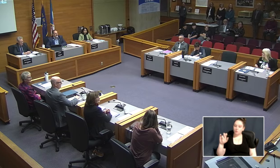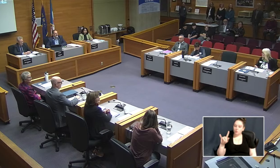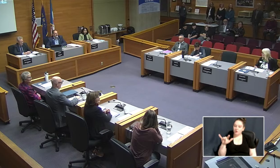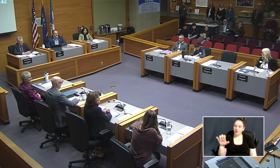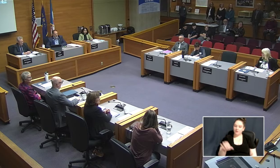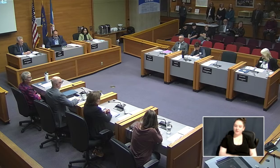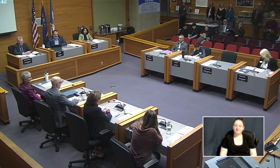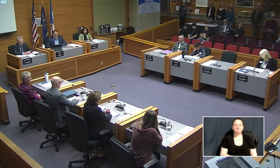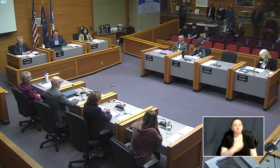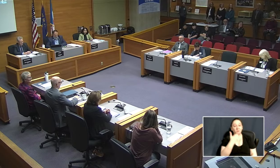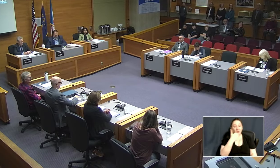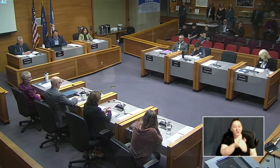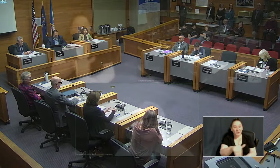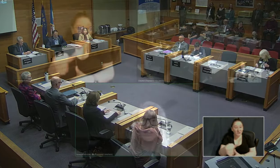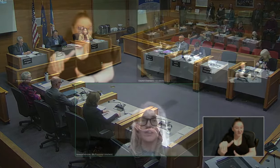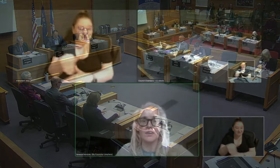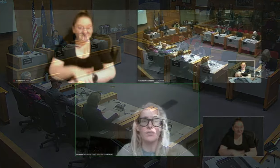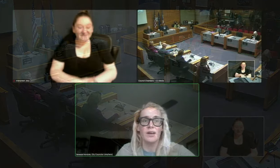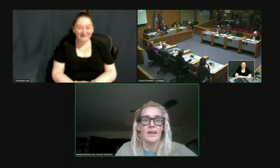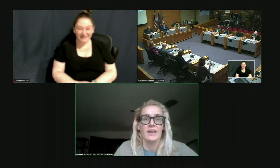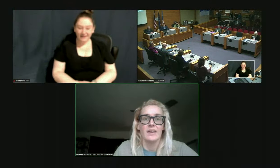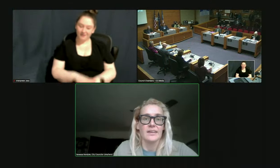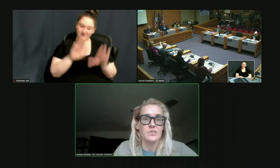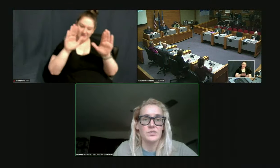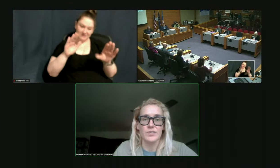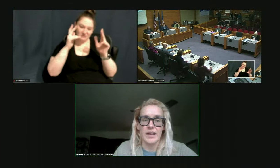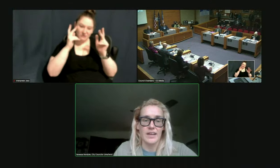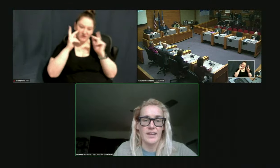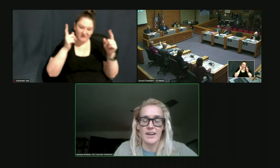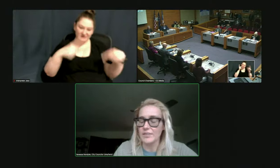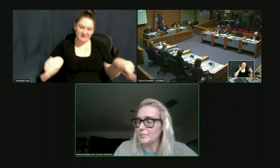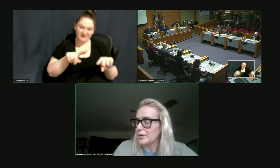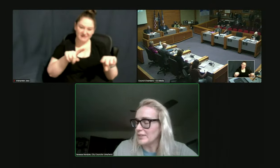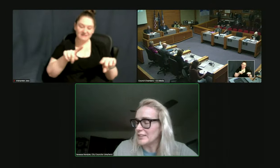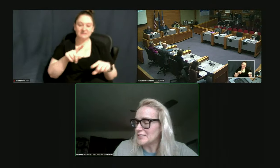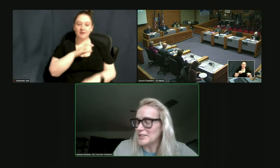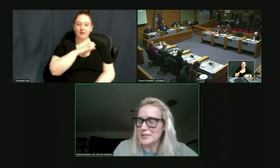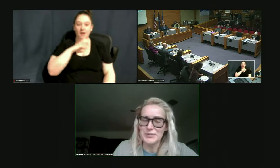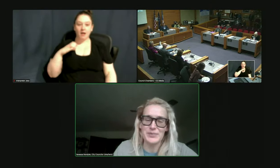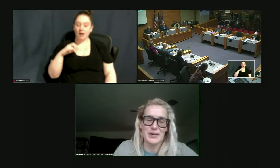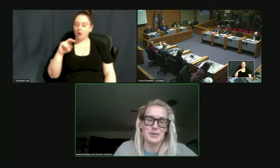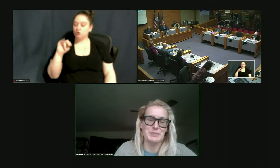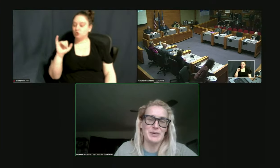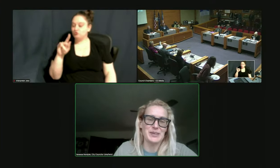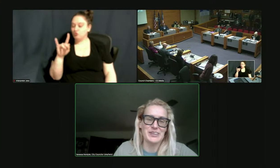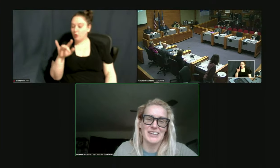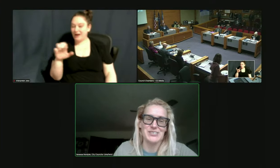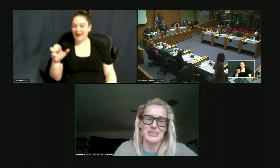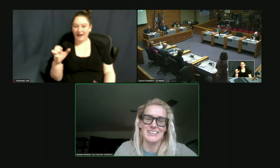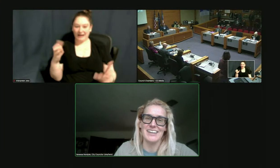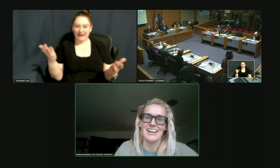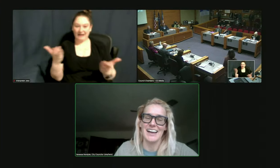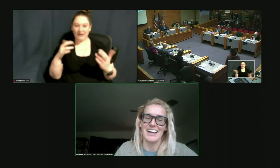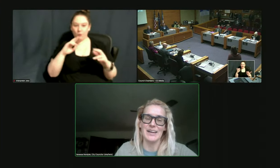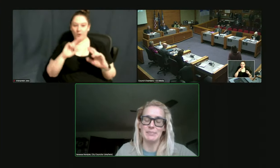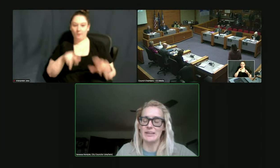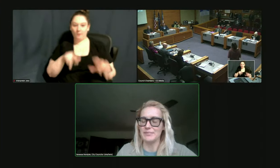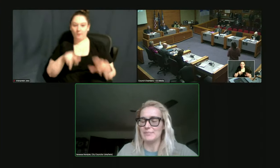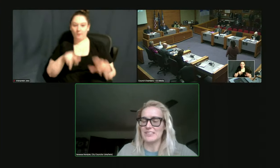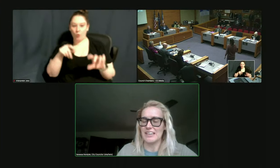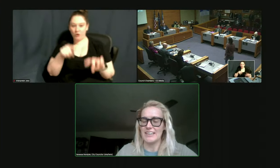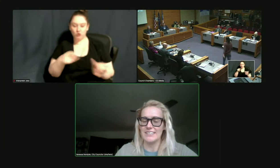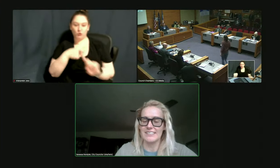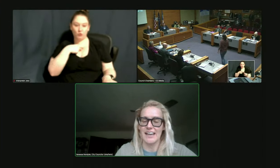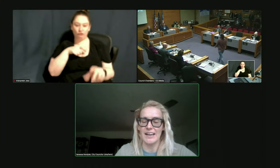Good evening, one and all. It's great to see you. Councilor Nordyke here, reporting to you from remote location. A couple